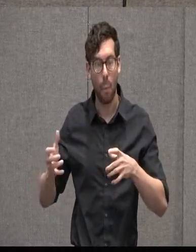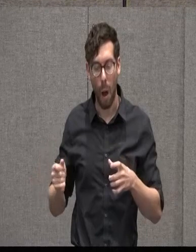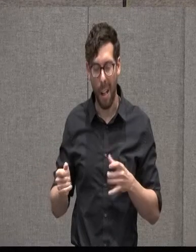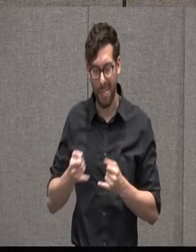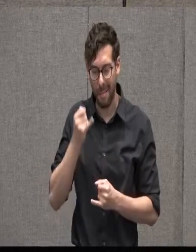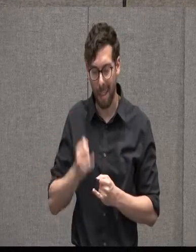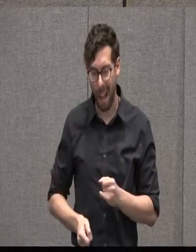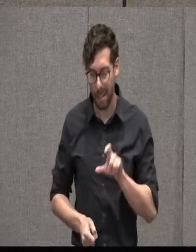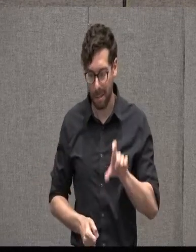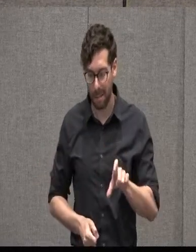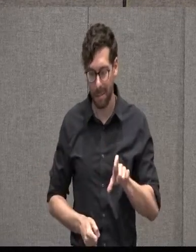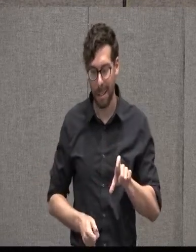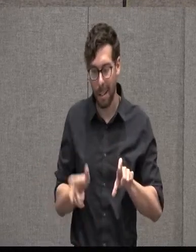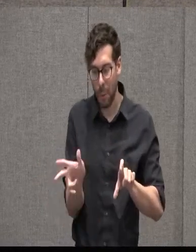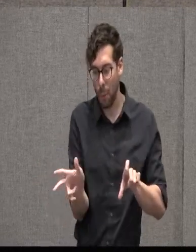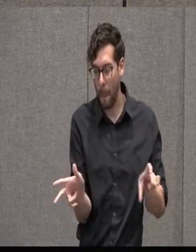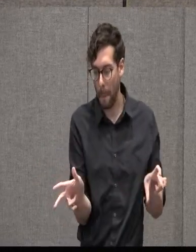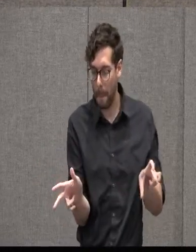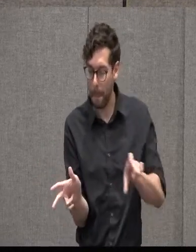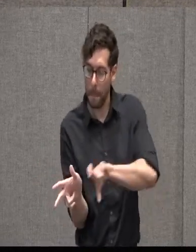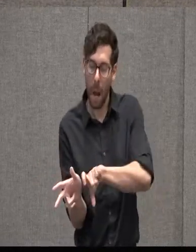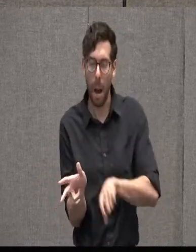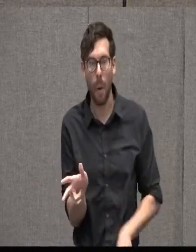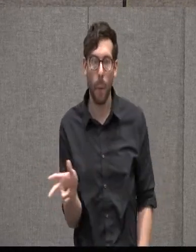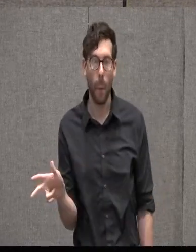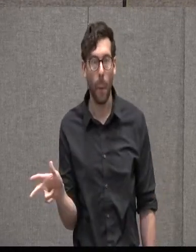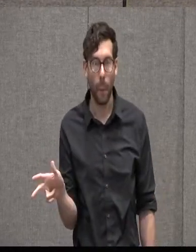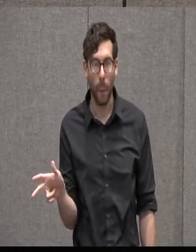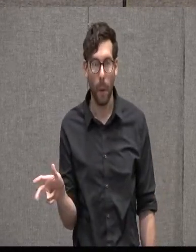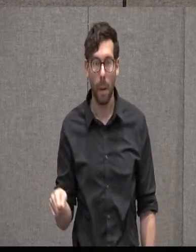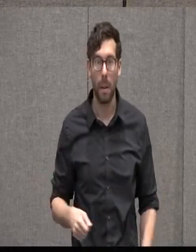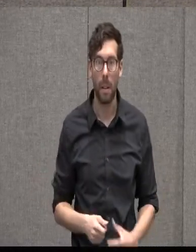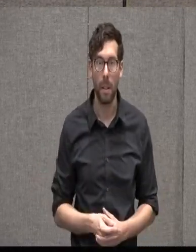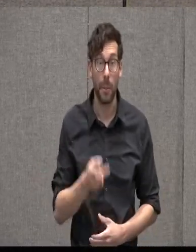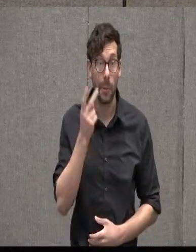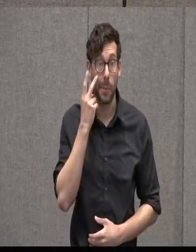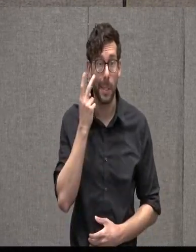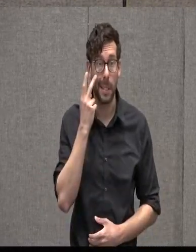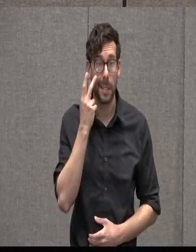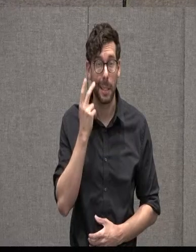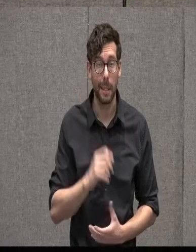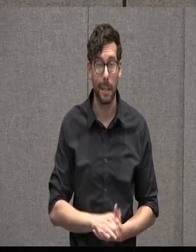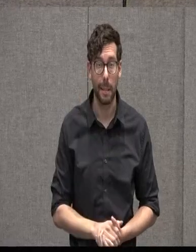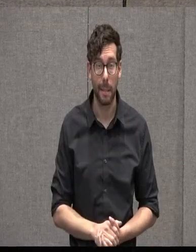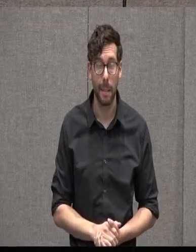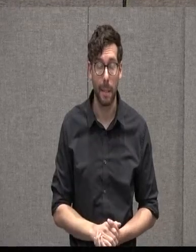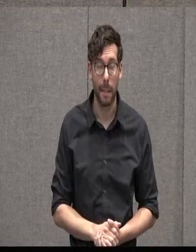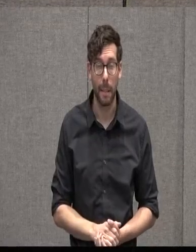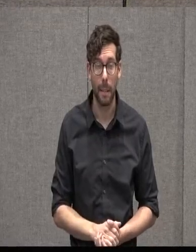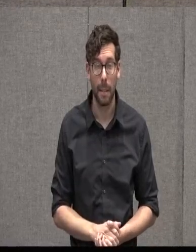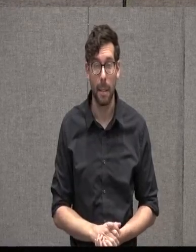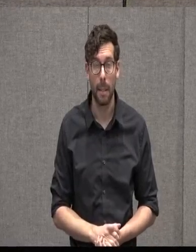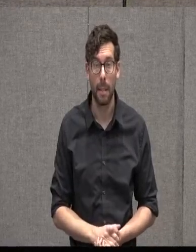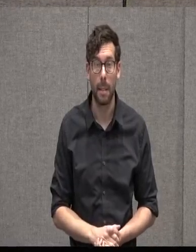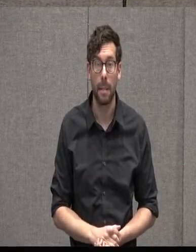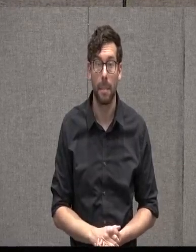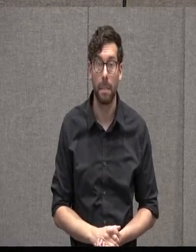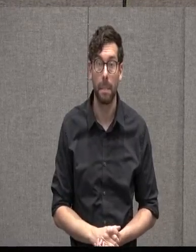Okay, so I think I got a good spot. Right about here. Next, I want that block to hit this